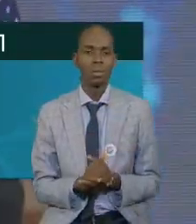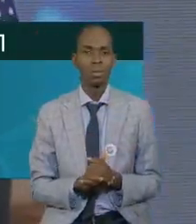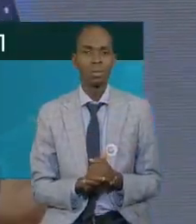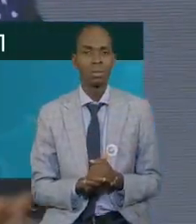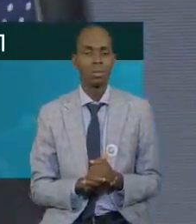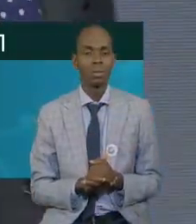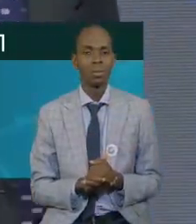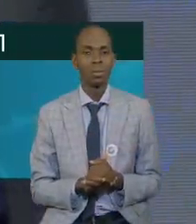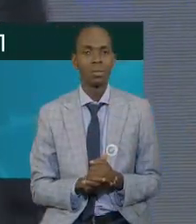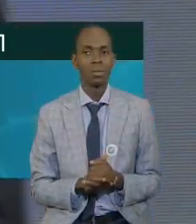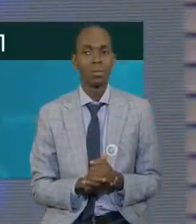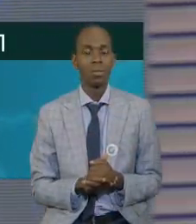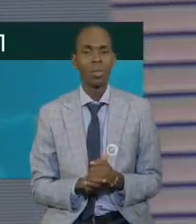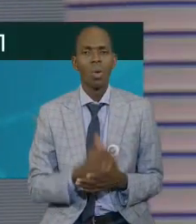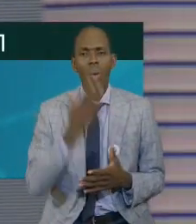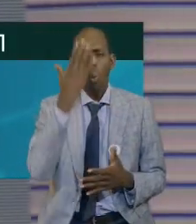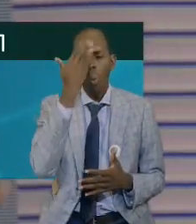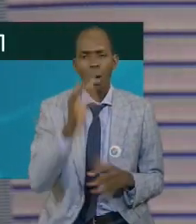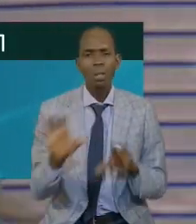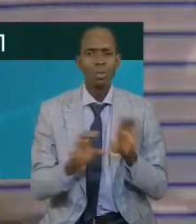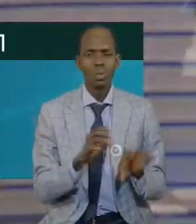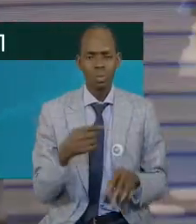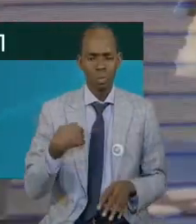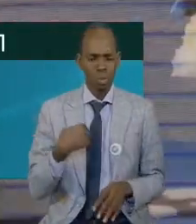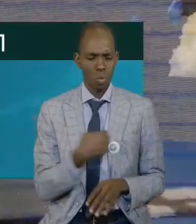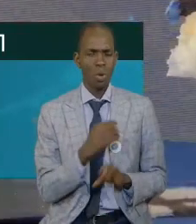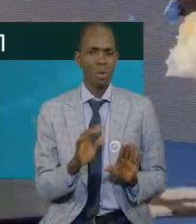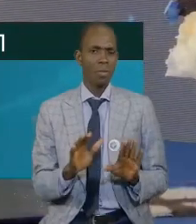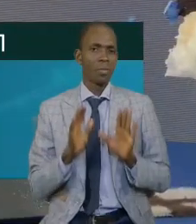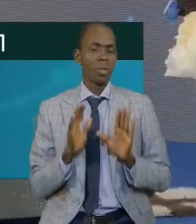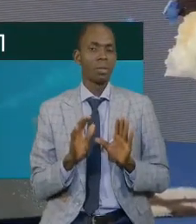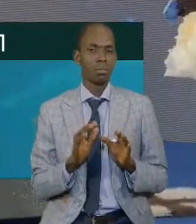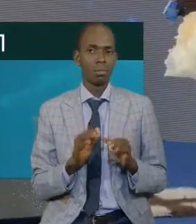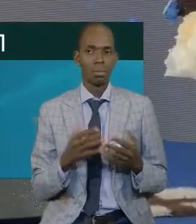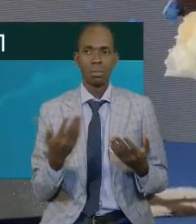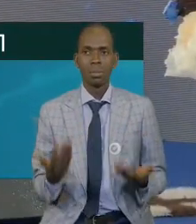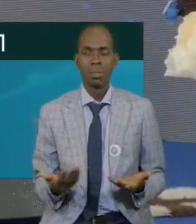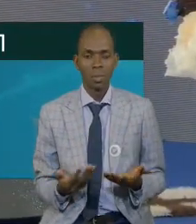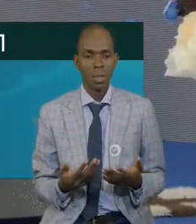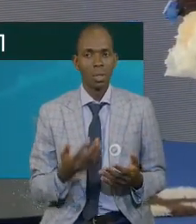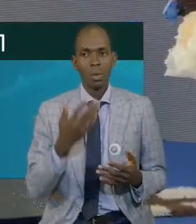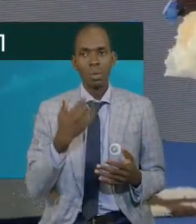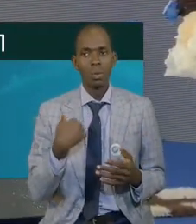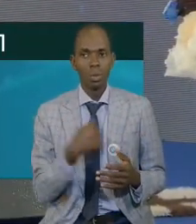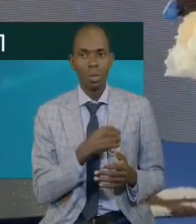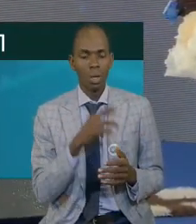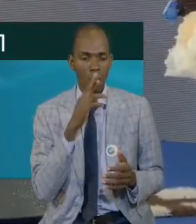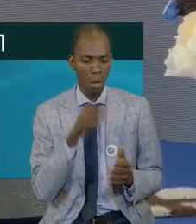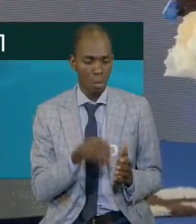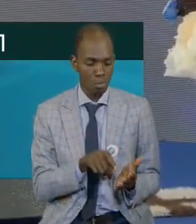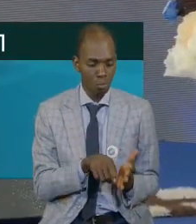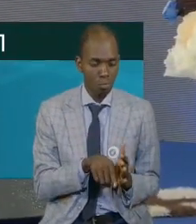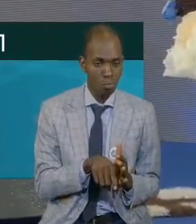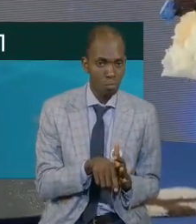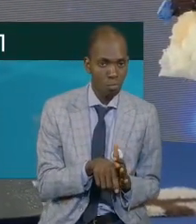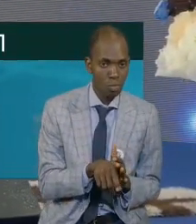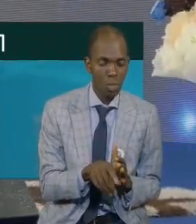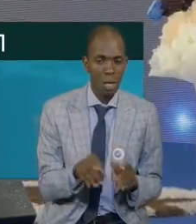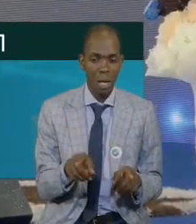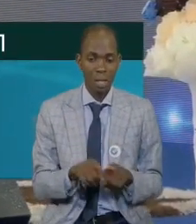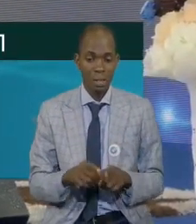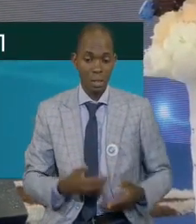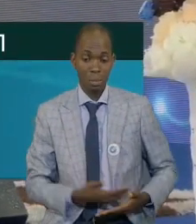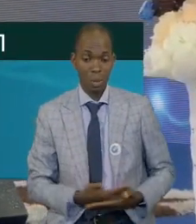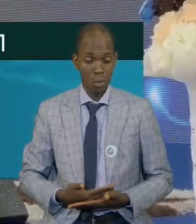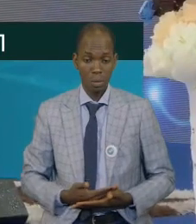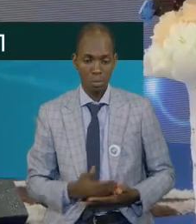what do we fear we have been crawling as an infant now we want